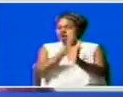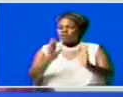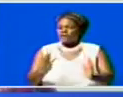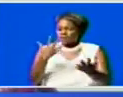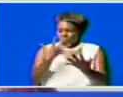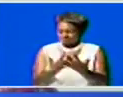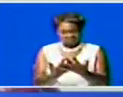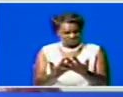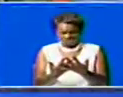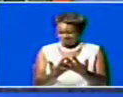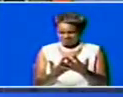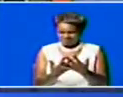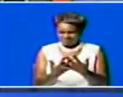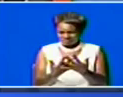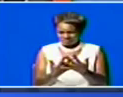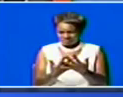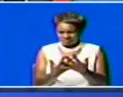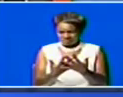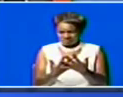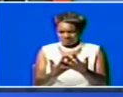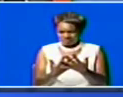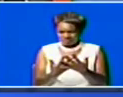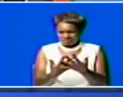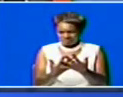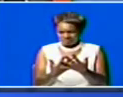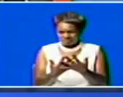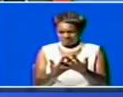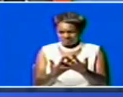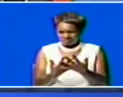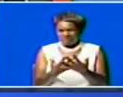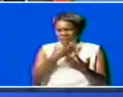we were actually in prison. Number